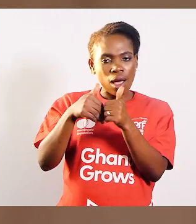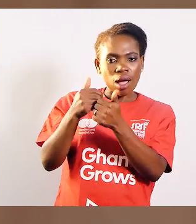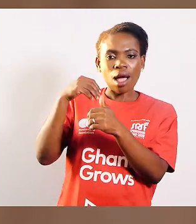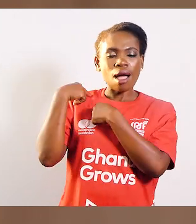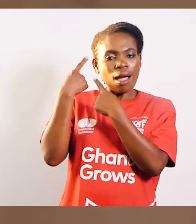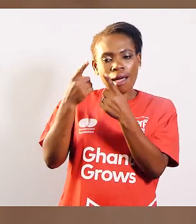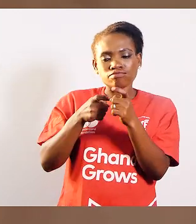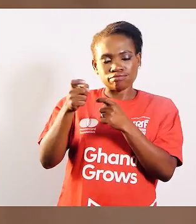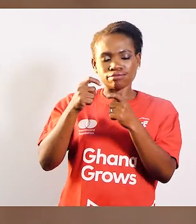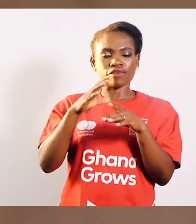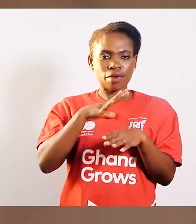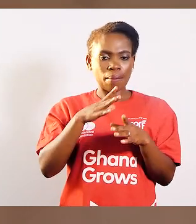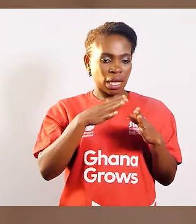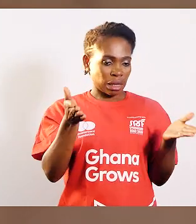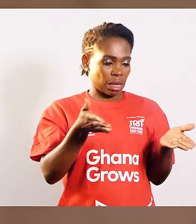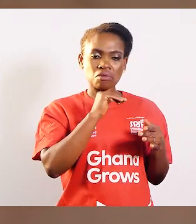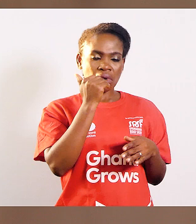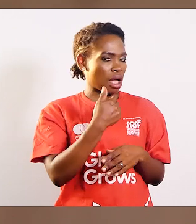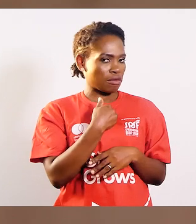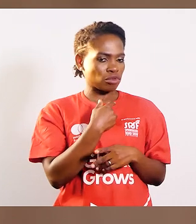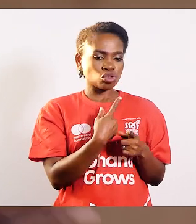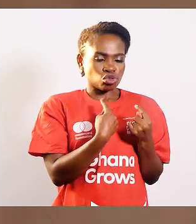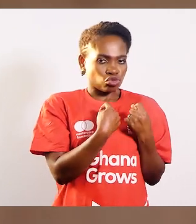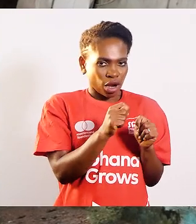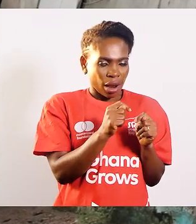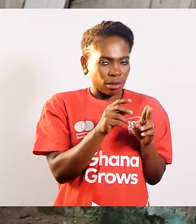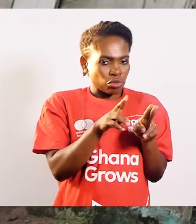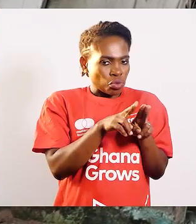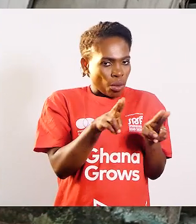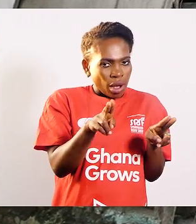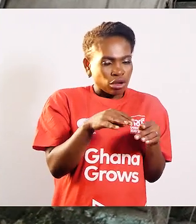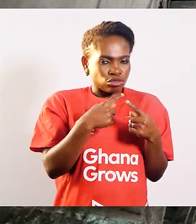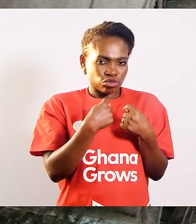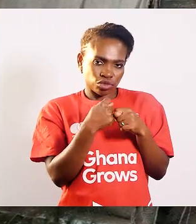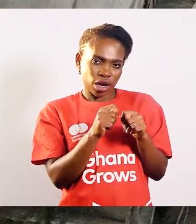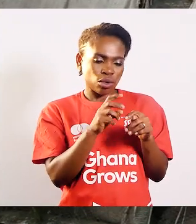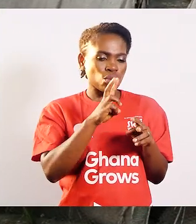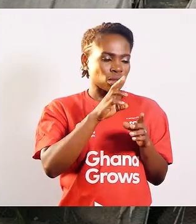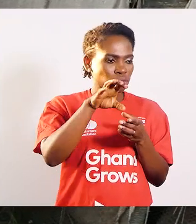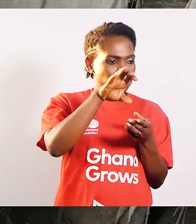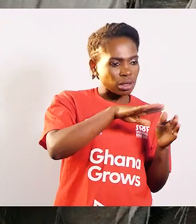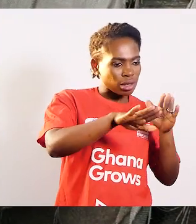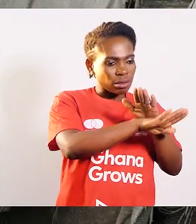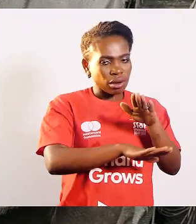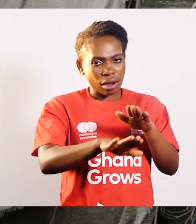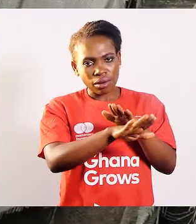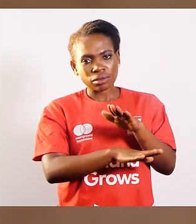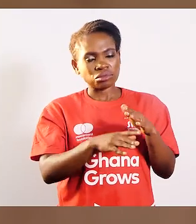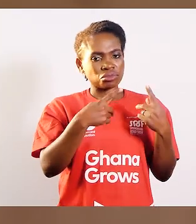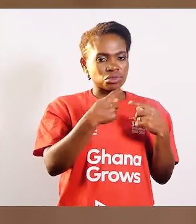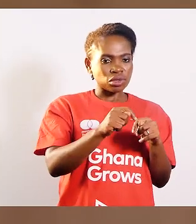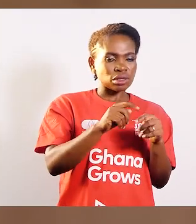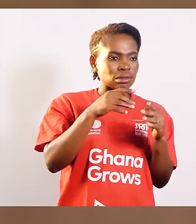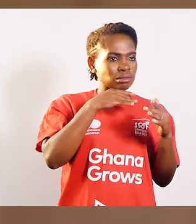it manually, try to water the ground, put sacks around the wall, water them so that the room becomes